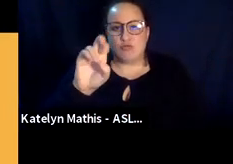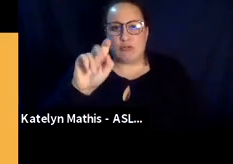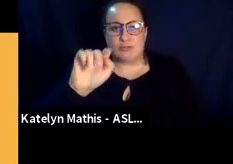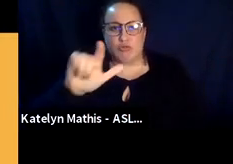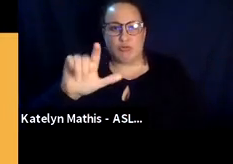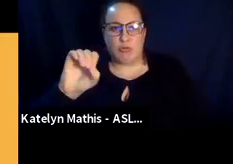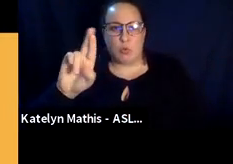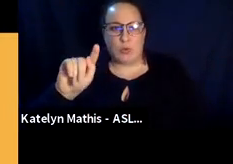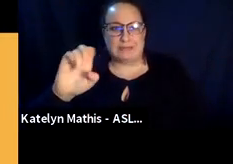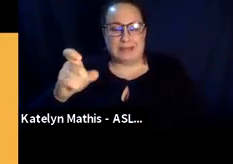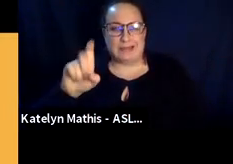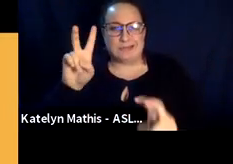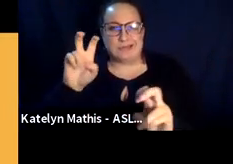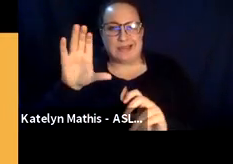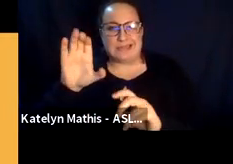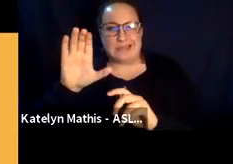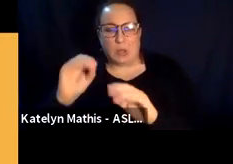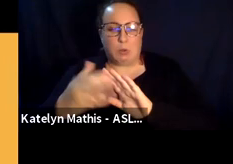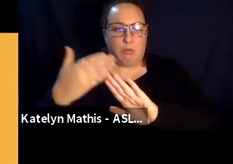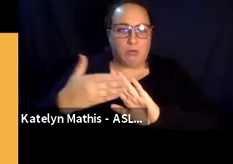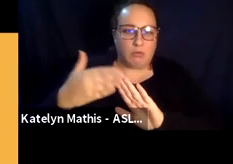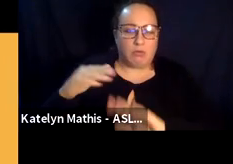the CEO, or GPS,